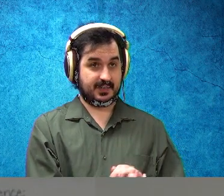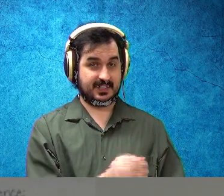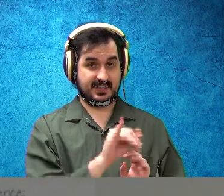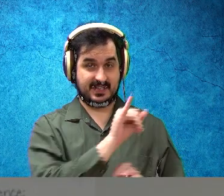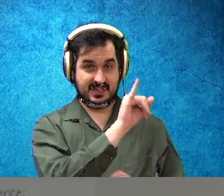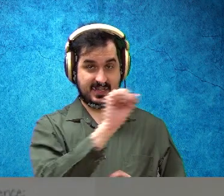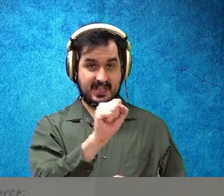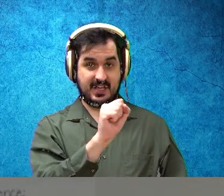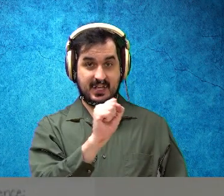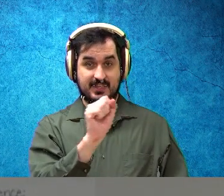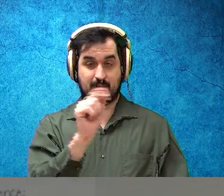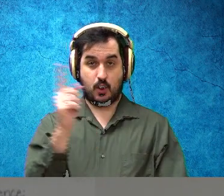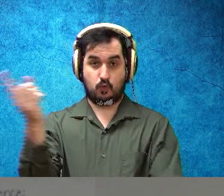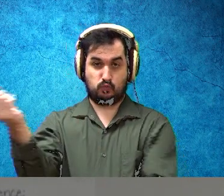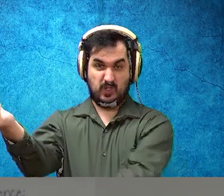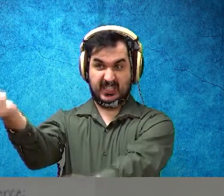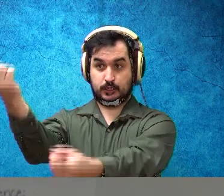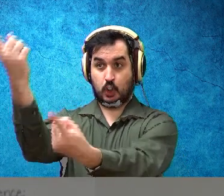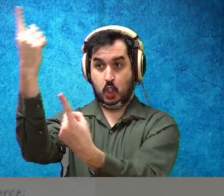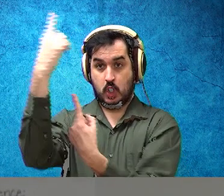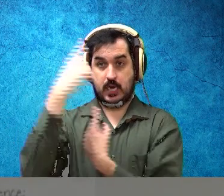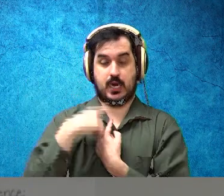is returning